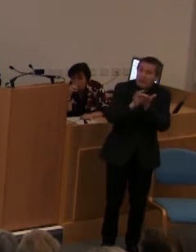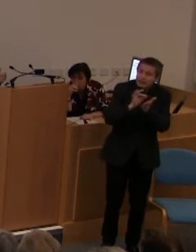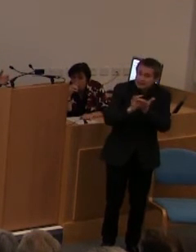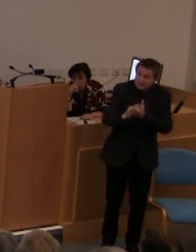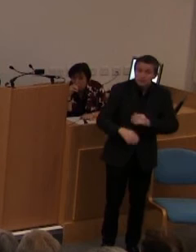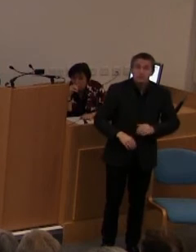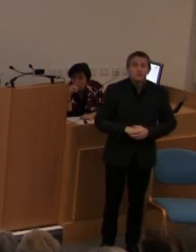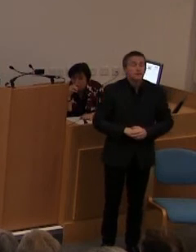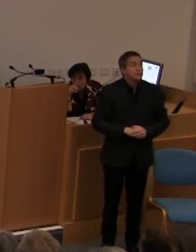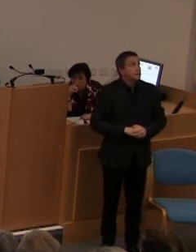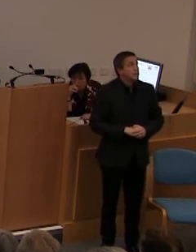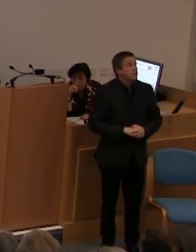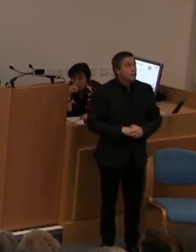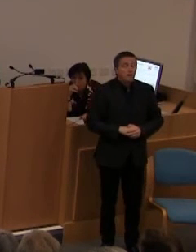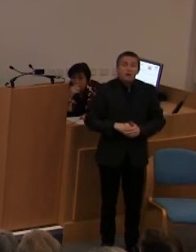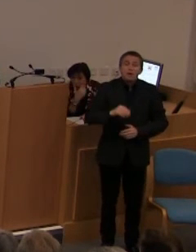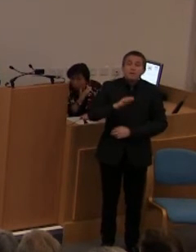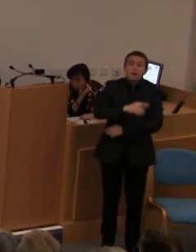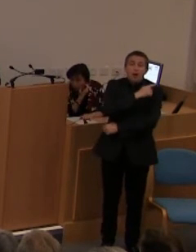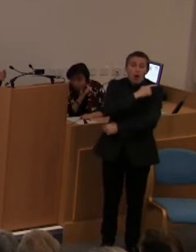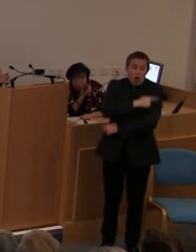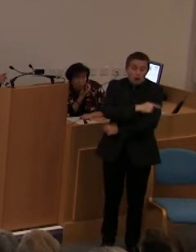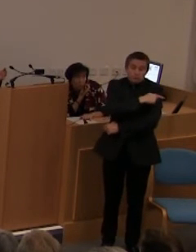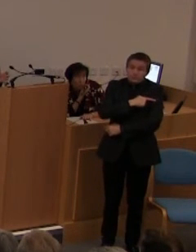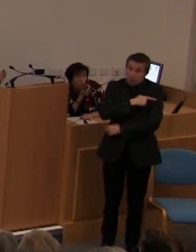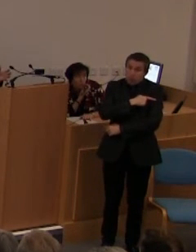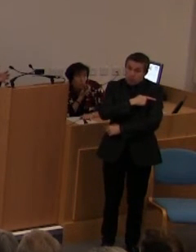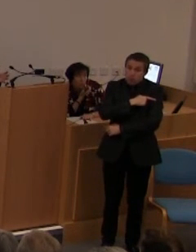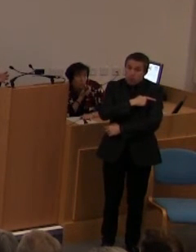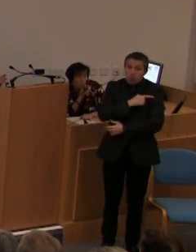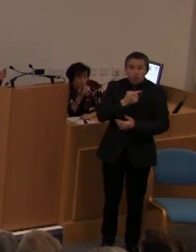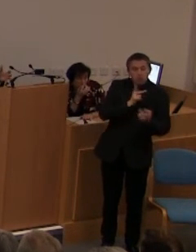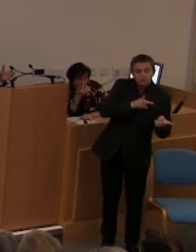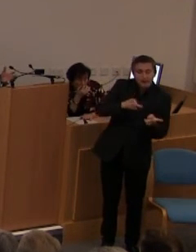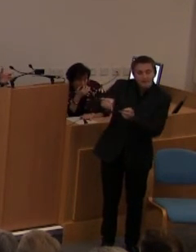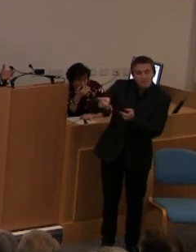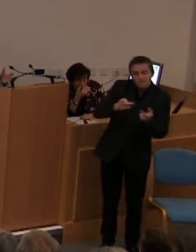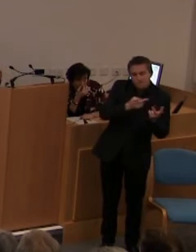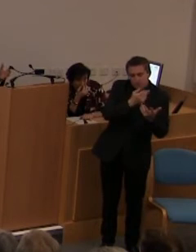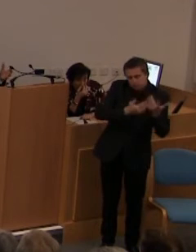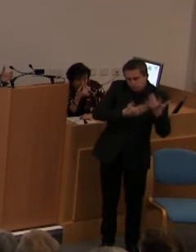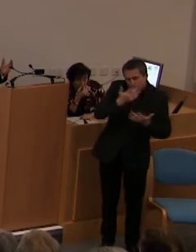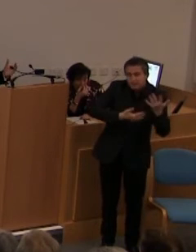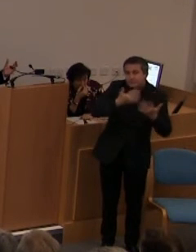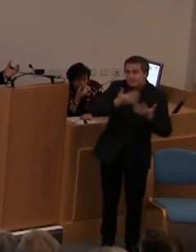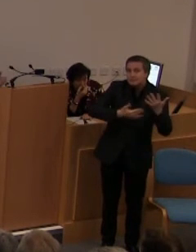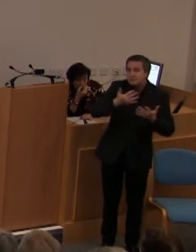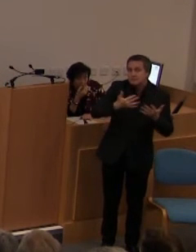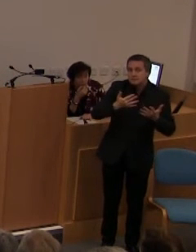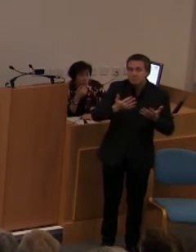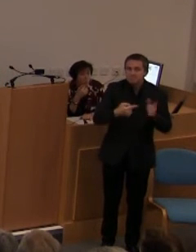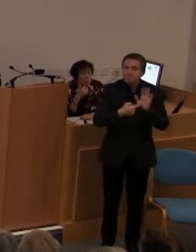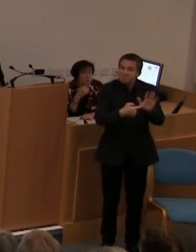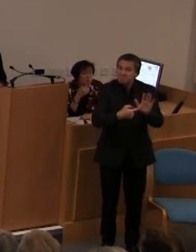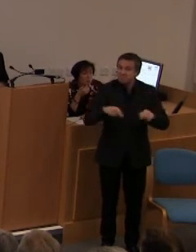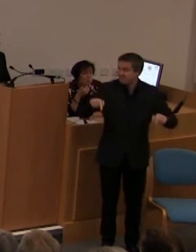public, the hospital standardised mortality ratio is the thing that proves to the public